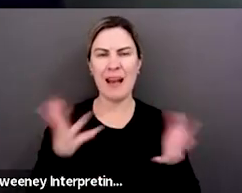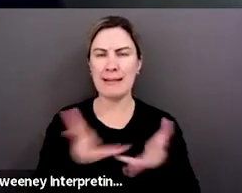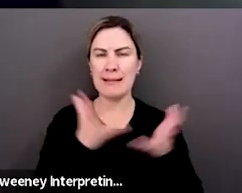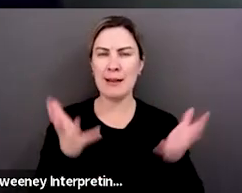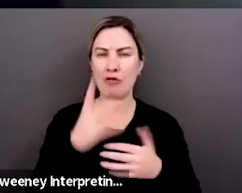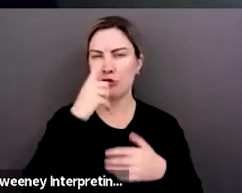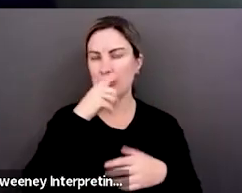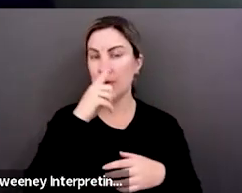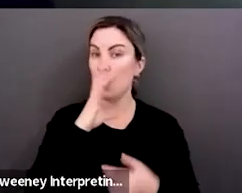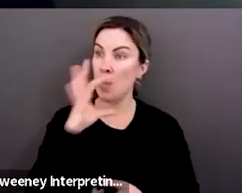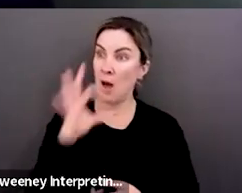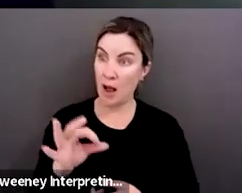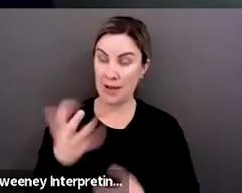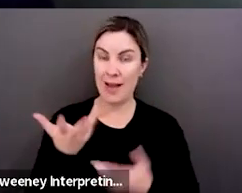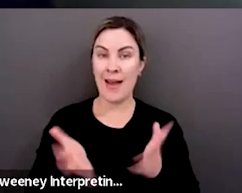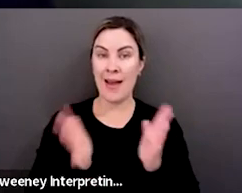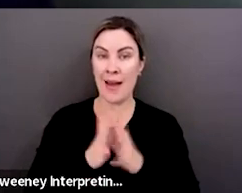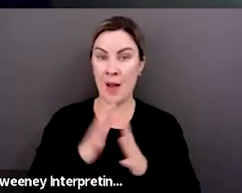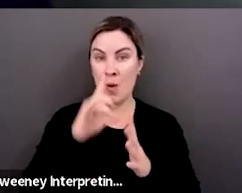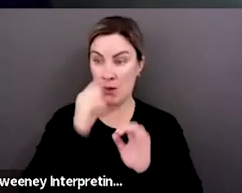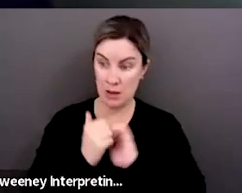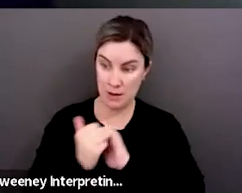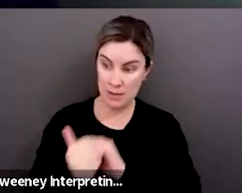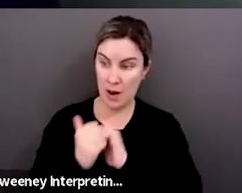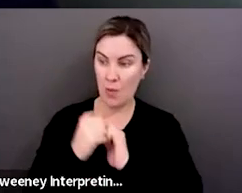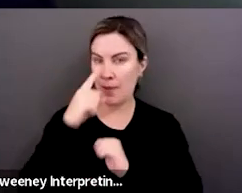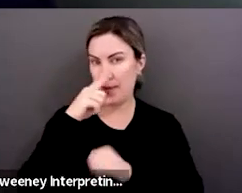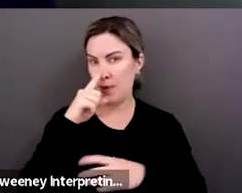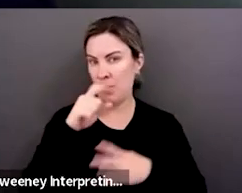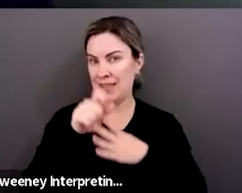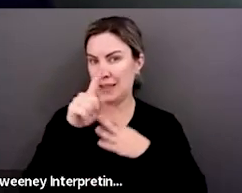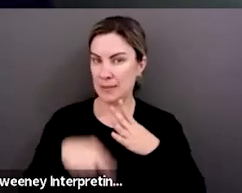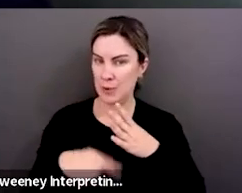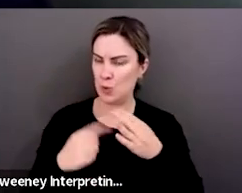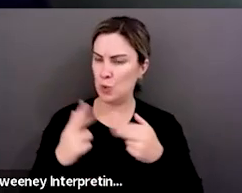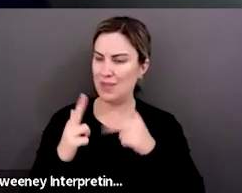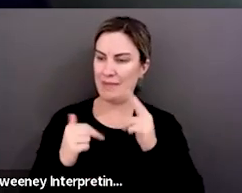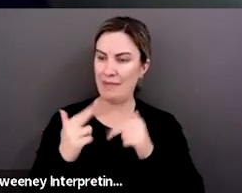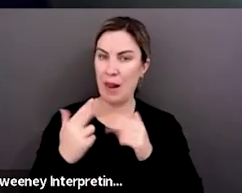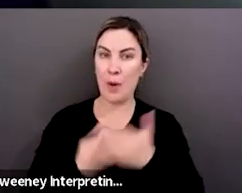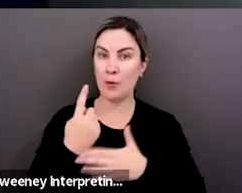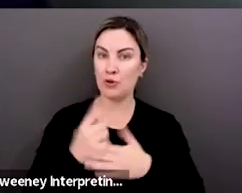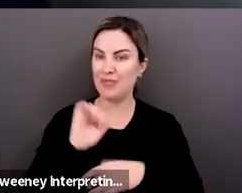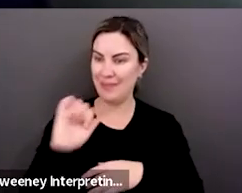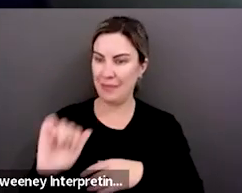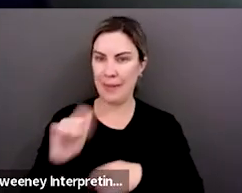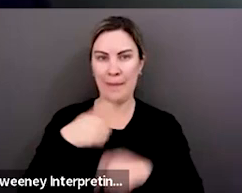how can we partner with people with disabilities and develop opportunities for them to lead in this